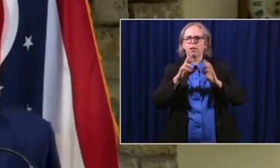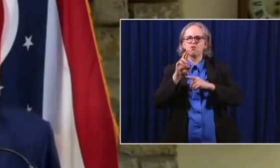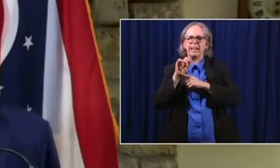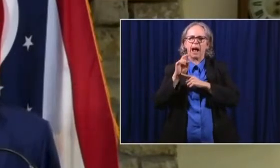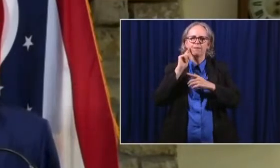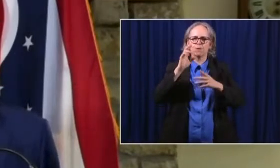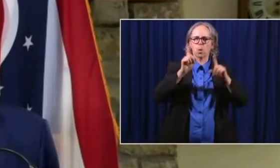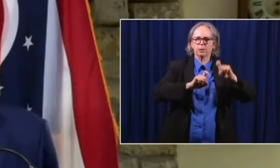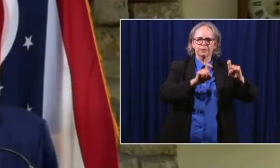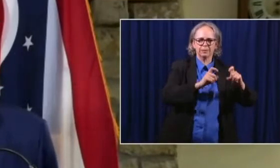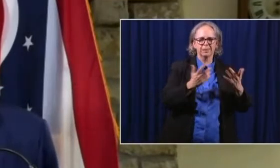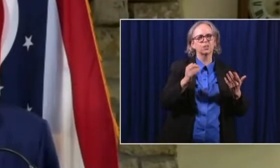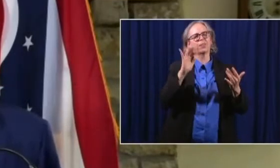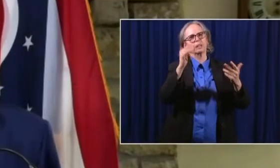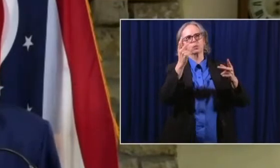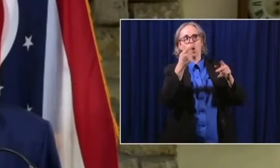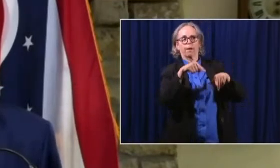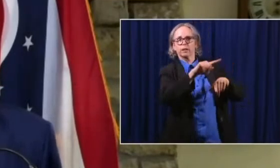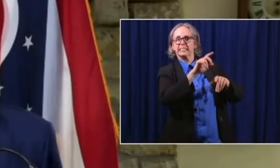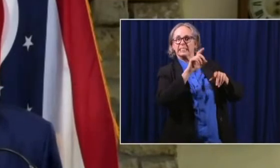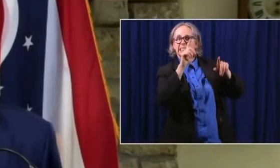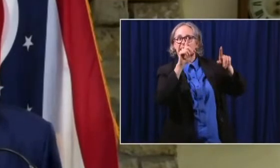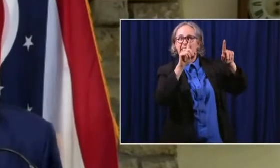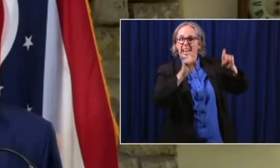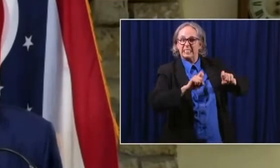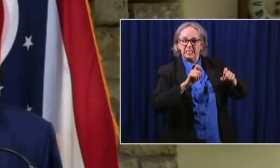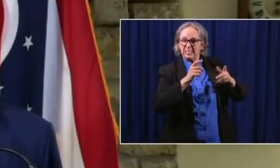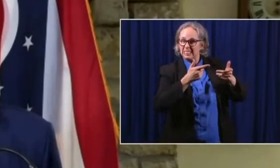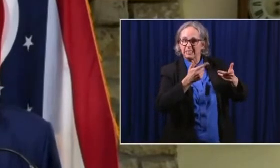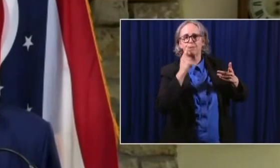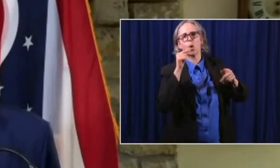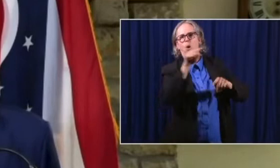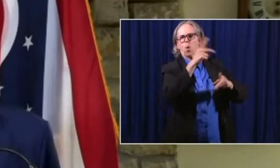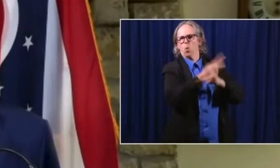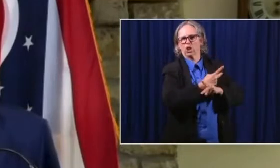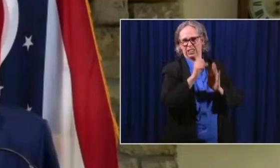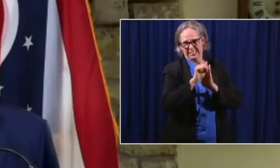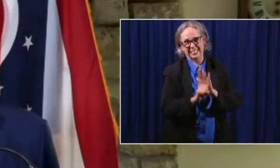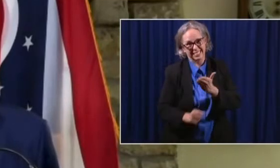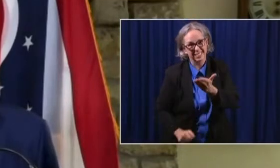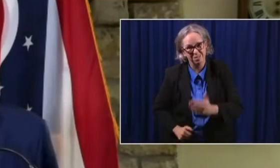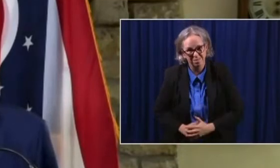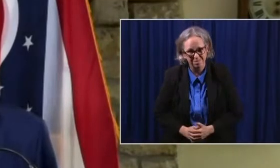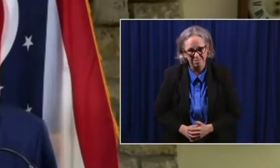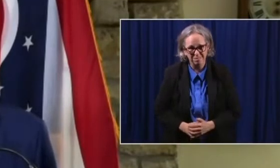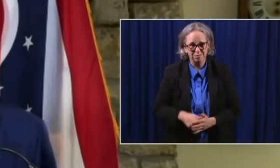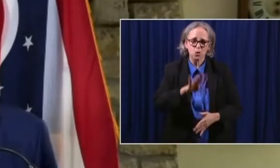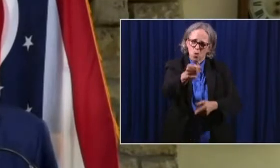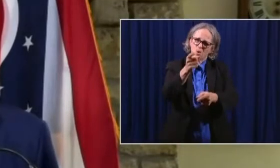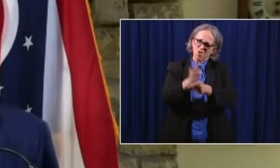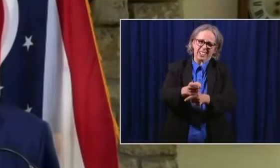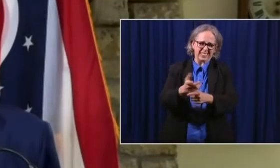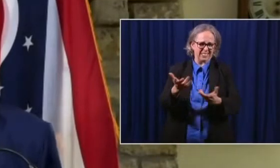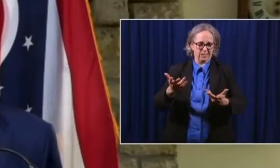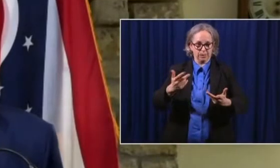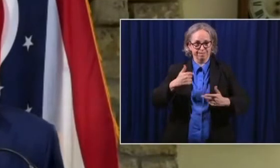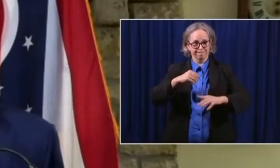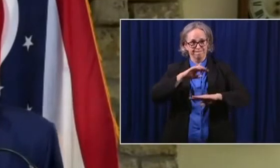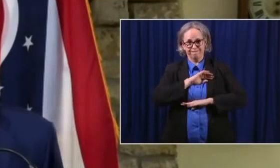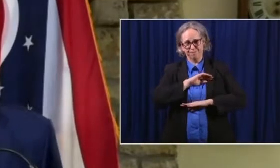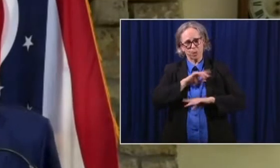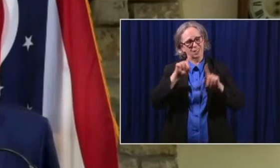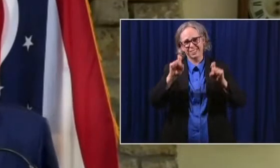this. We're not where we want to be. I've been very clear with that. But we are going to break out of this. What's